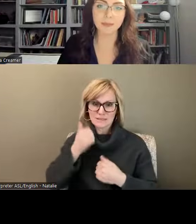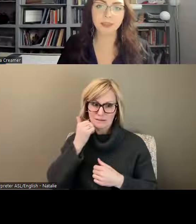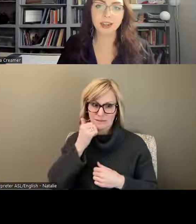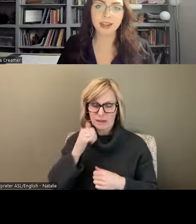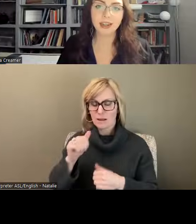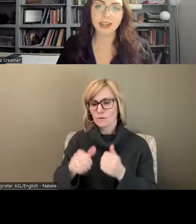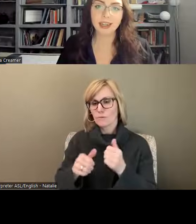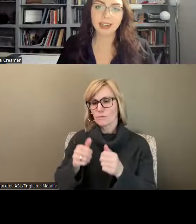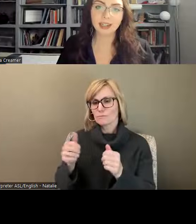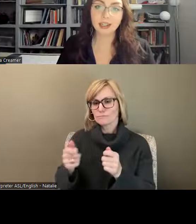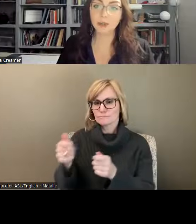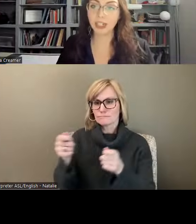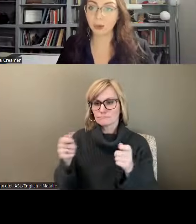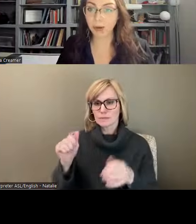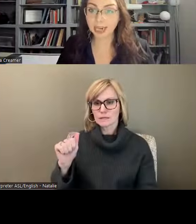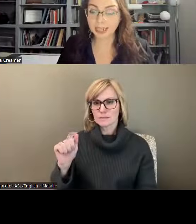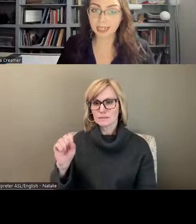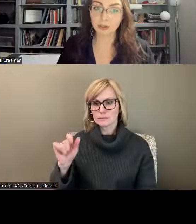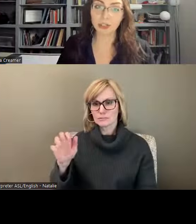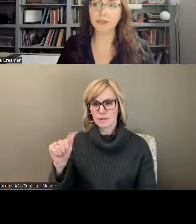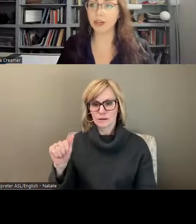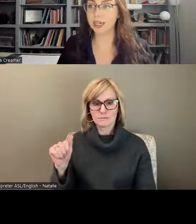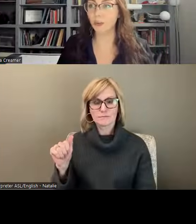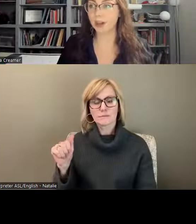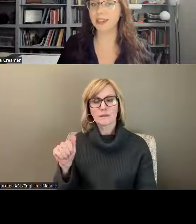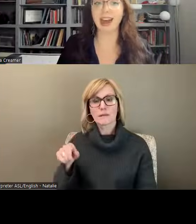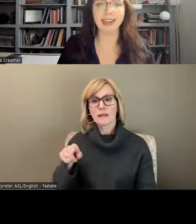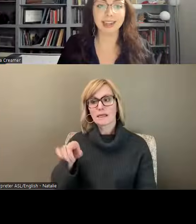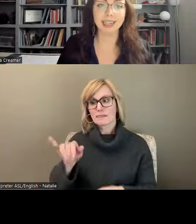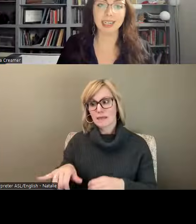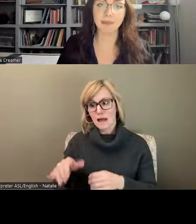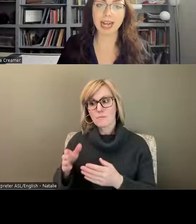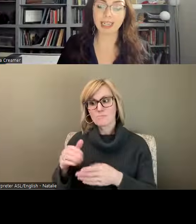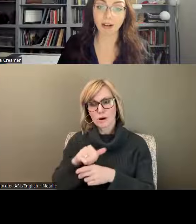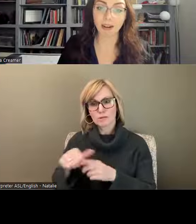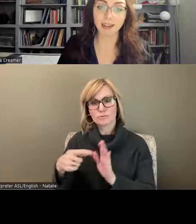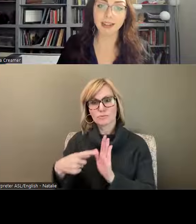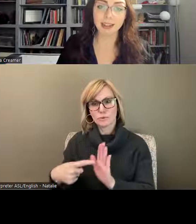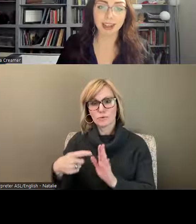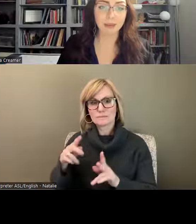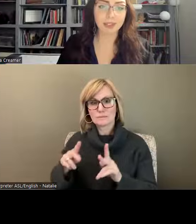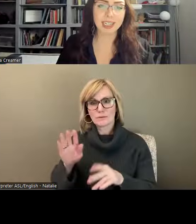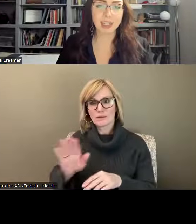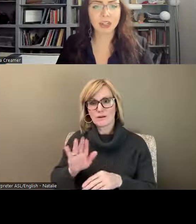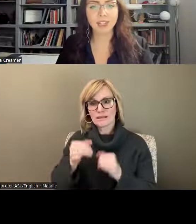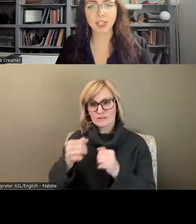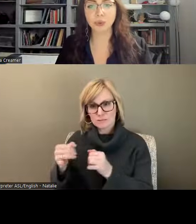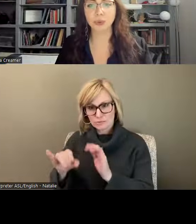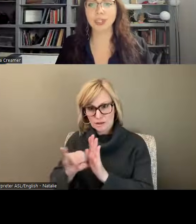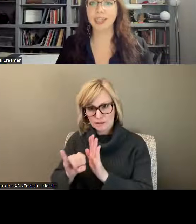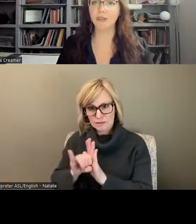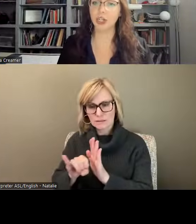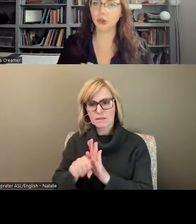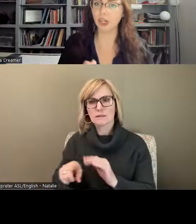state. It's a ritual practice, reaffirming one's identity and passing on, that really serves as a